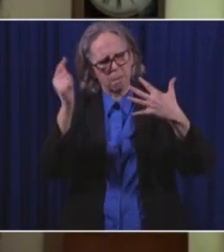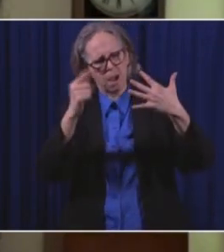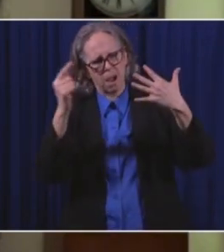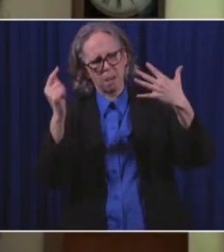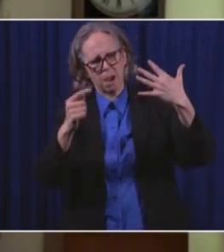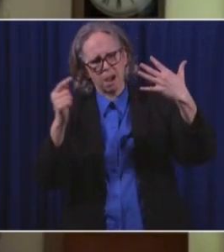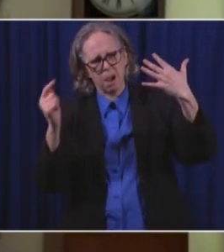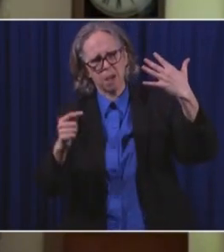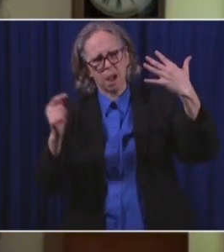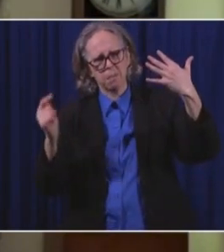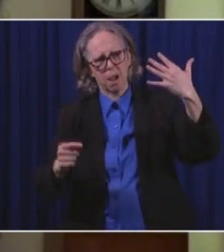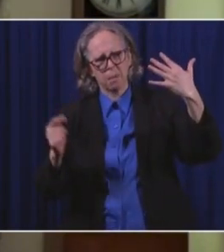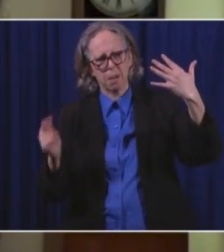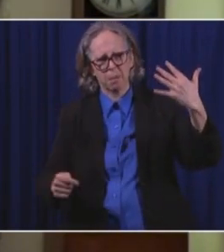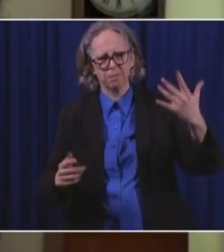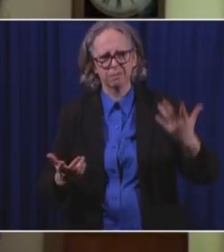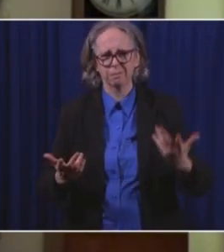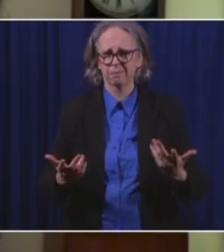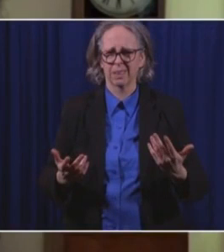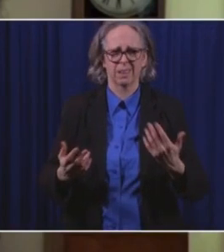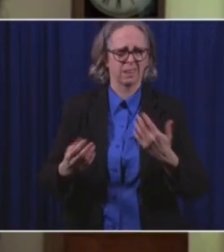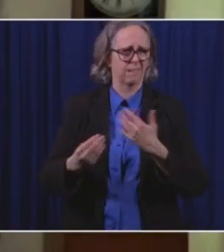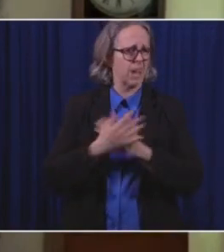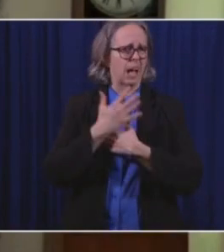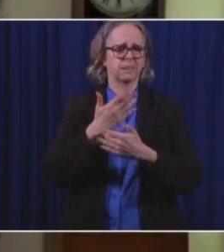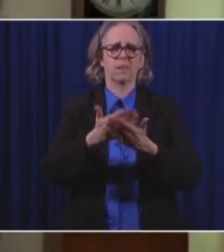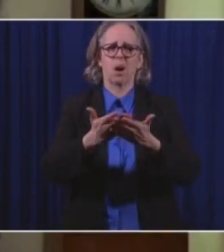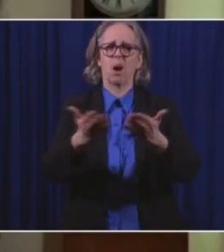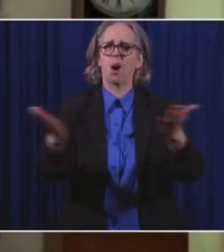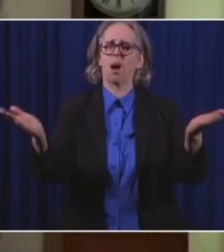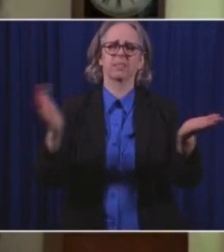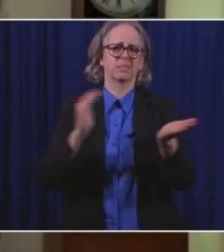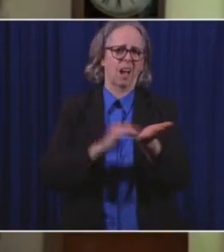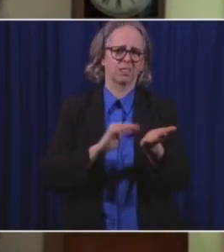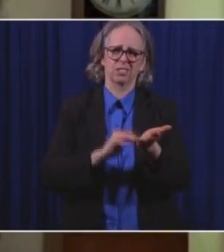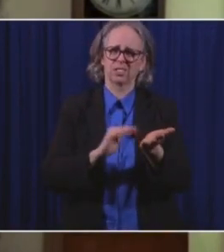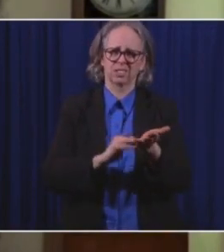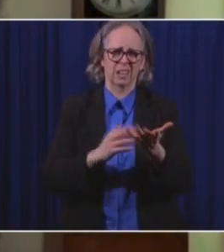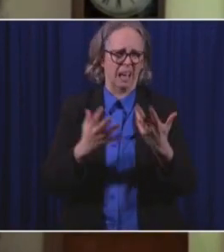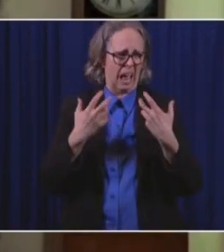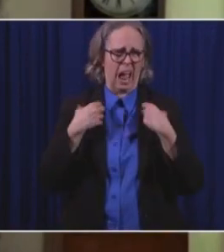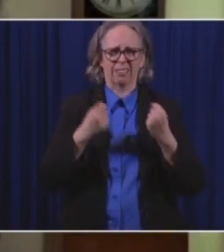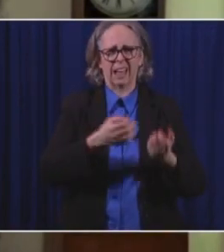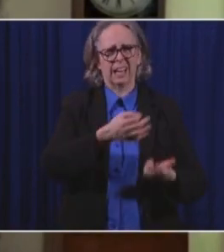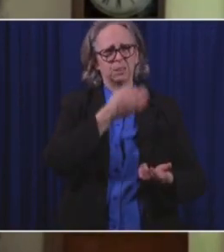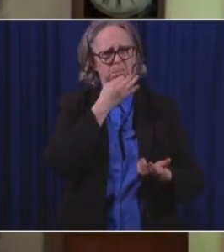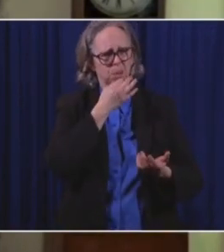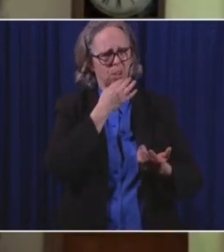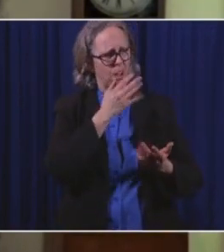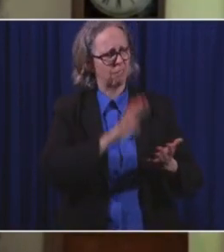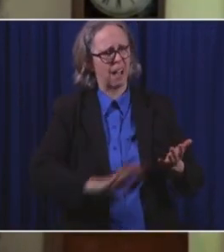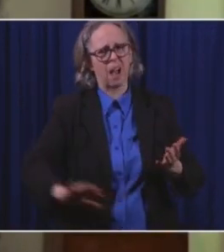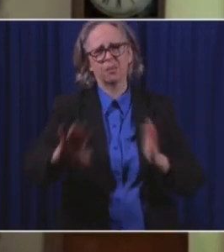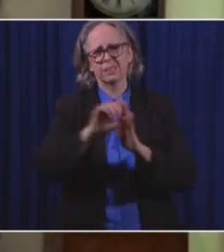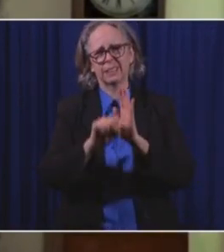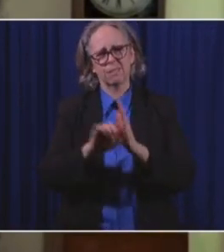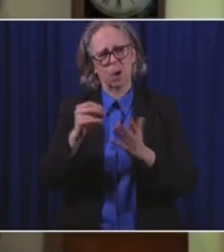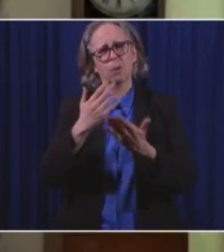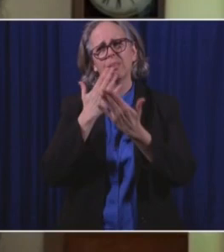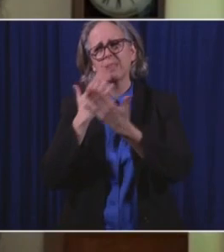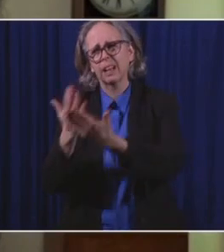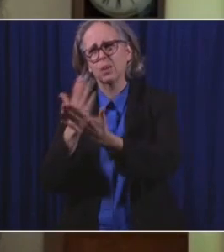from doctors, medical professionals, health experts across the state. We appreciate that very, very much. These